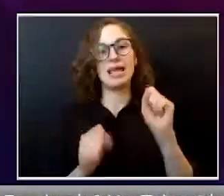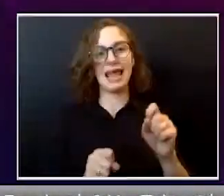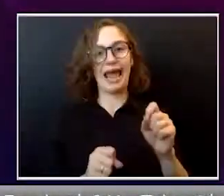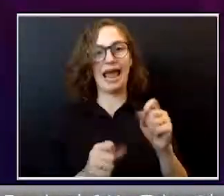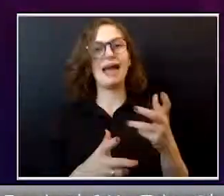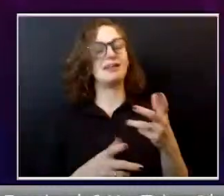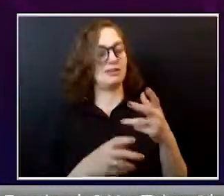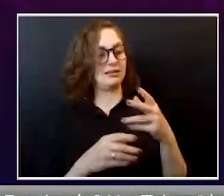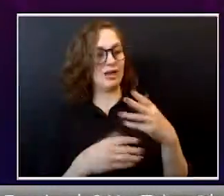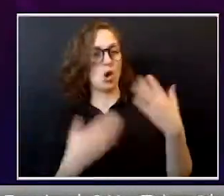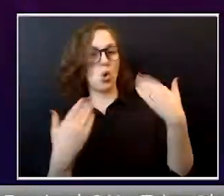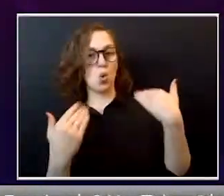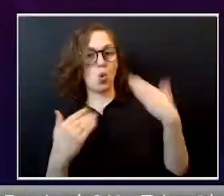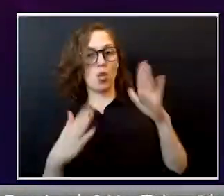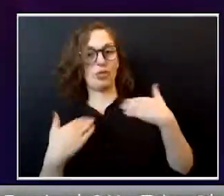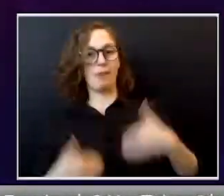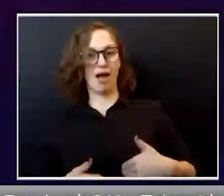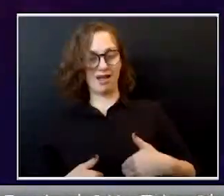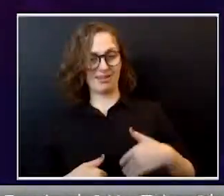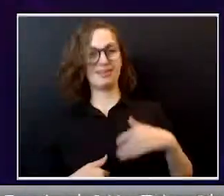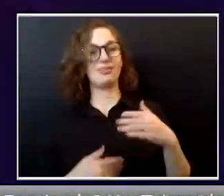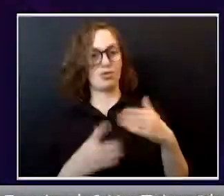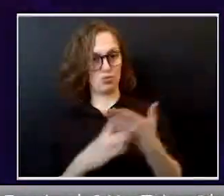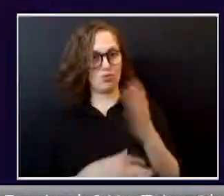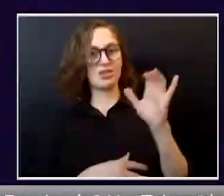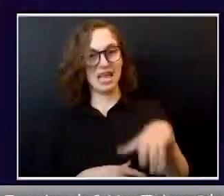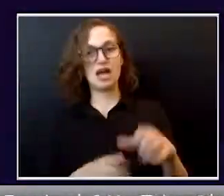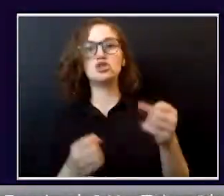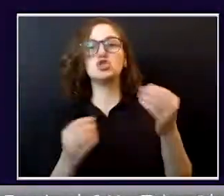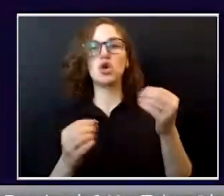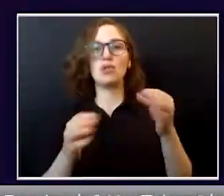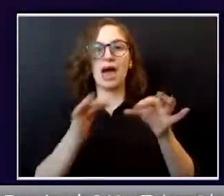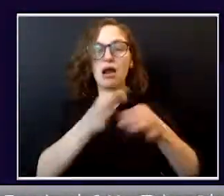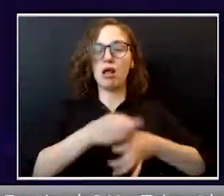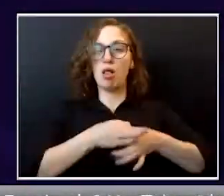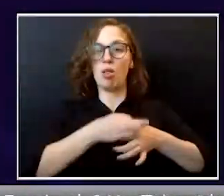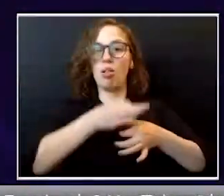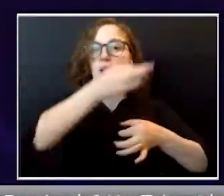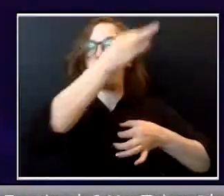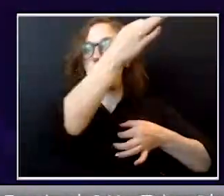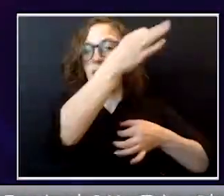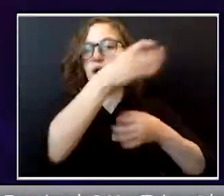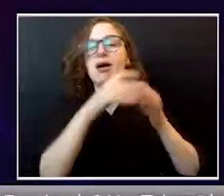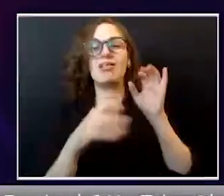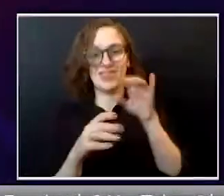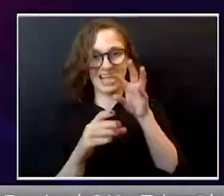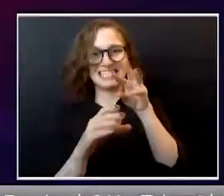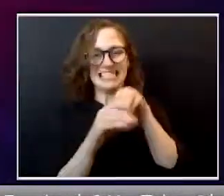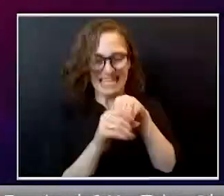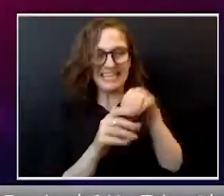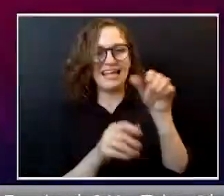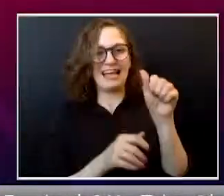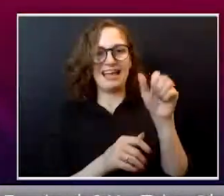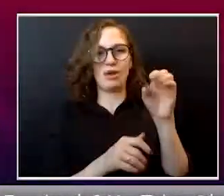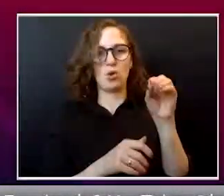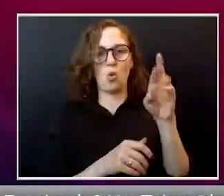big tube coming out is actually in the aorta. And then at the bottom of the screen, the darker blood coming out from the